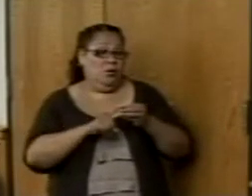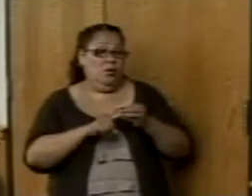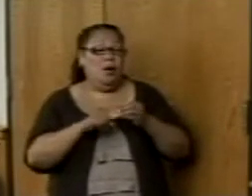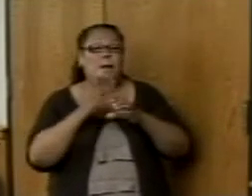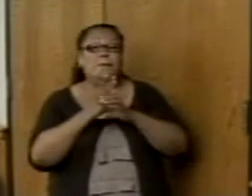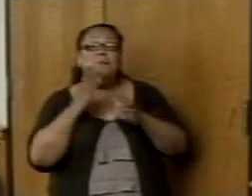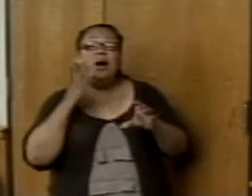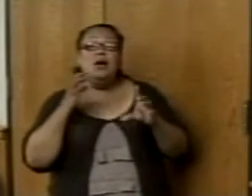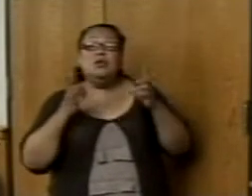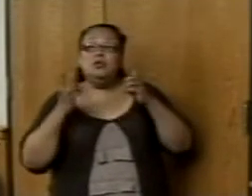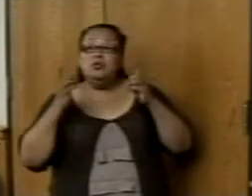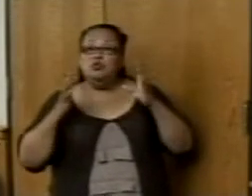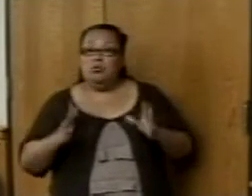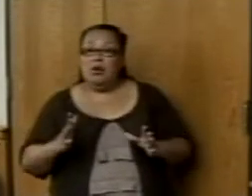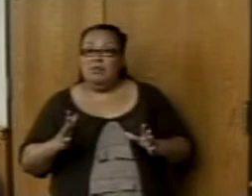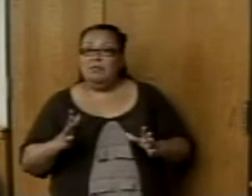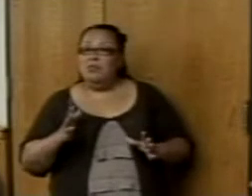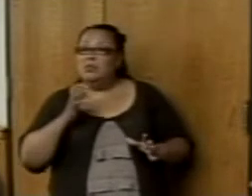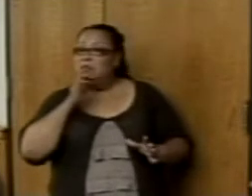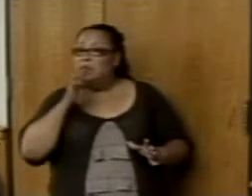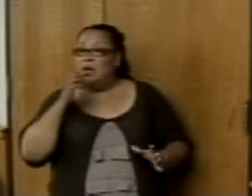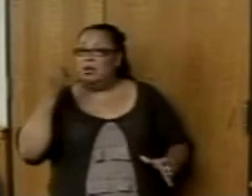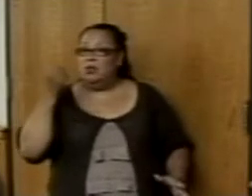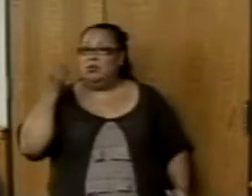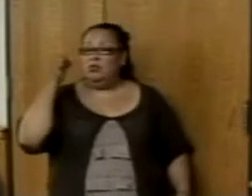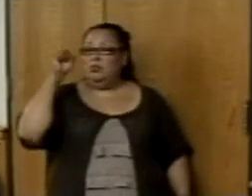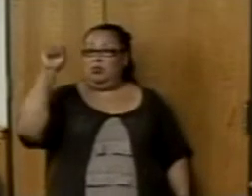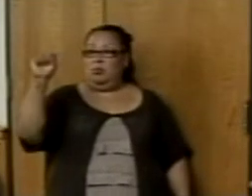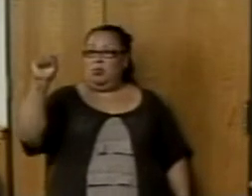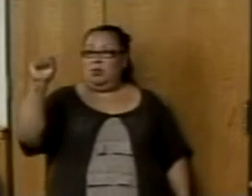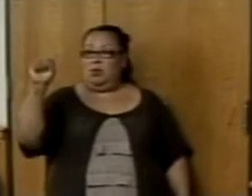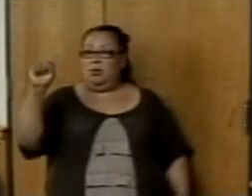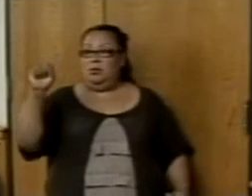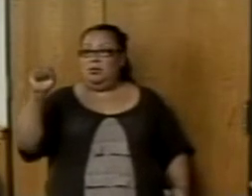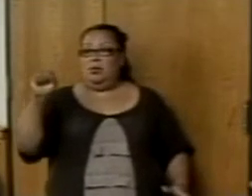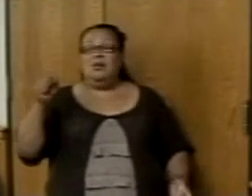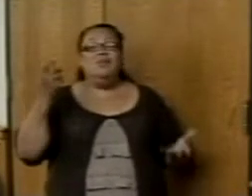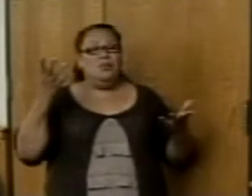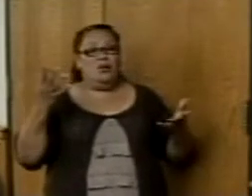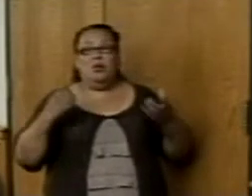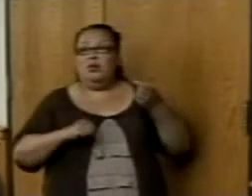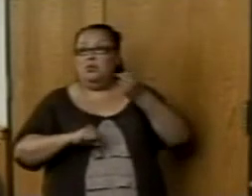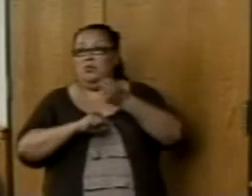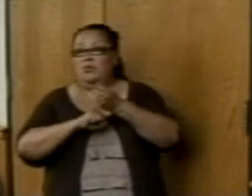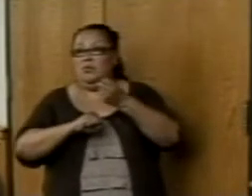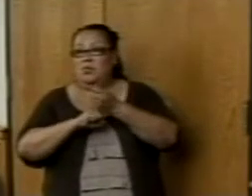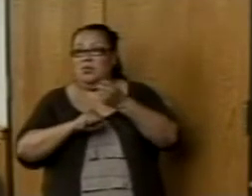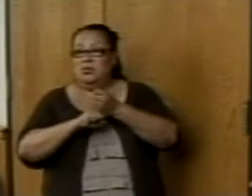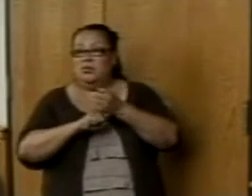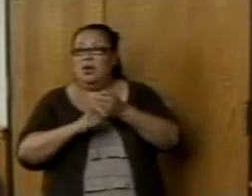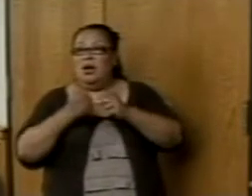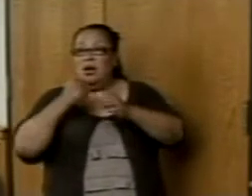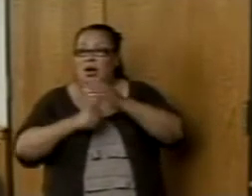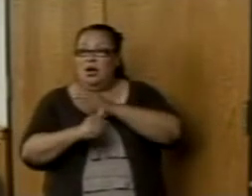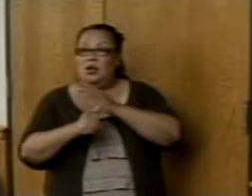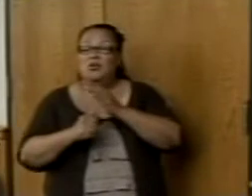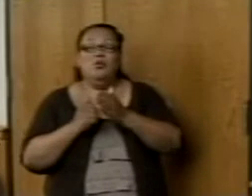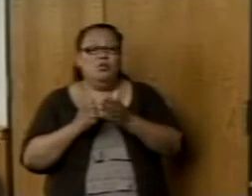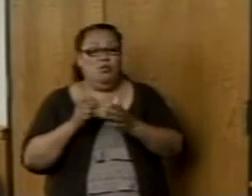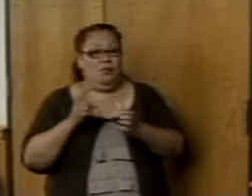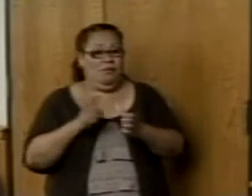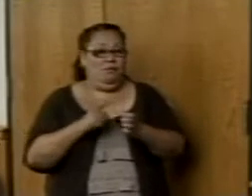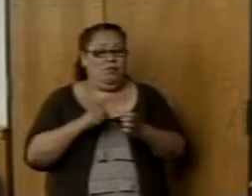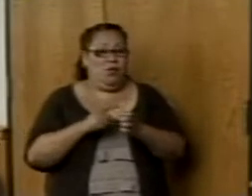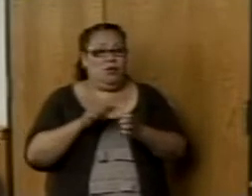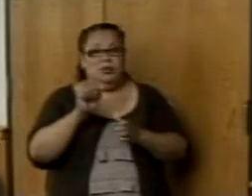bus drivers are not here to protest or to cause problems. They're here to enforce the rights under the First Amendment. And we